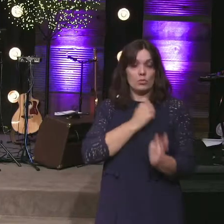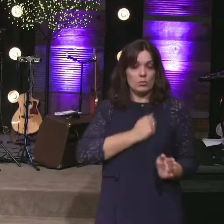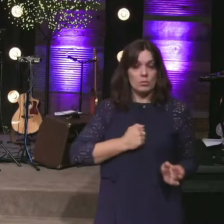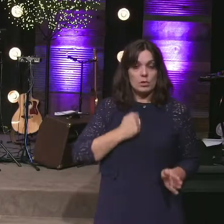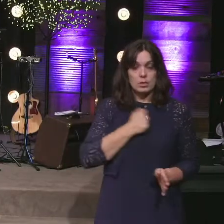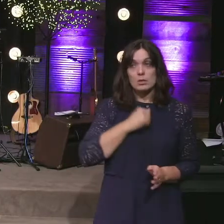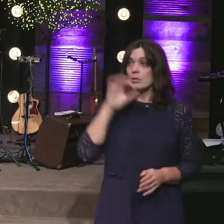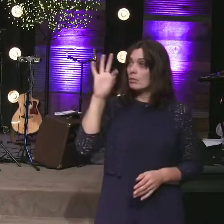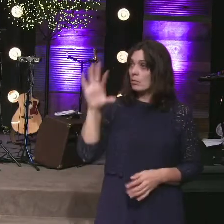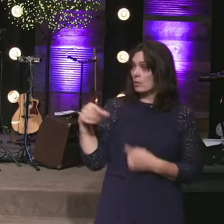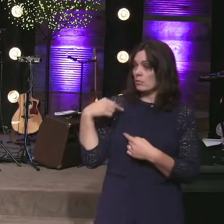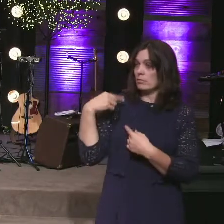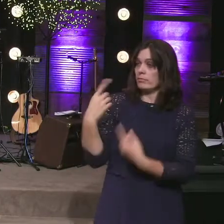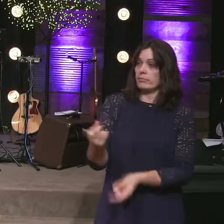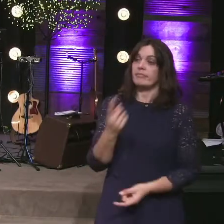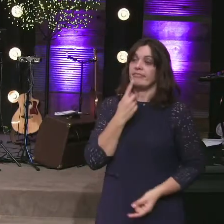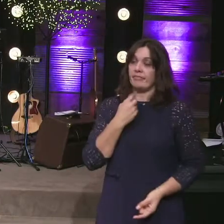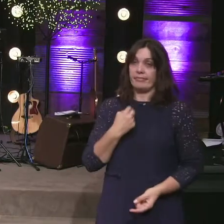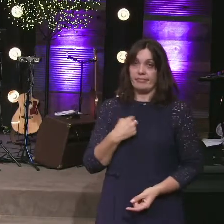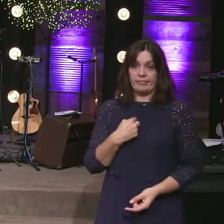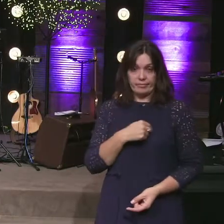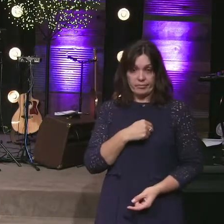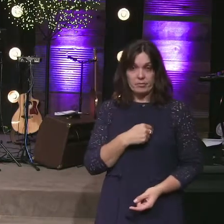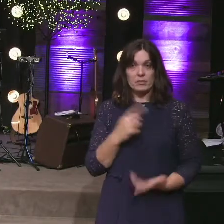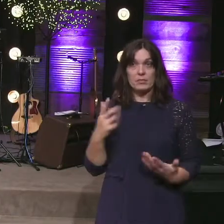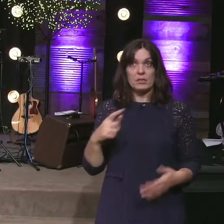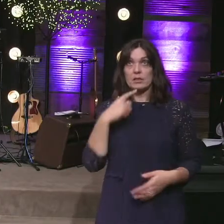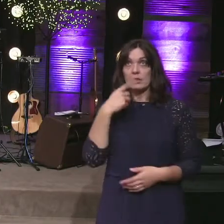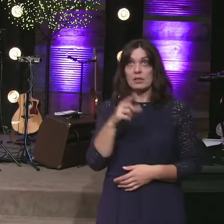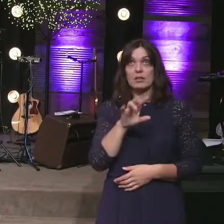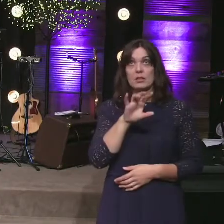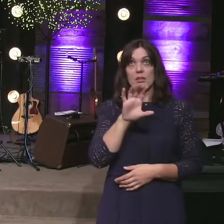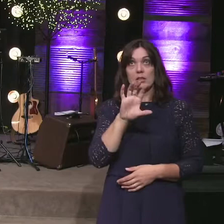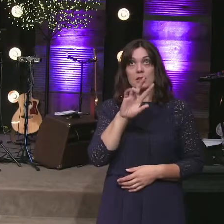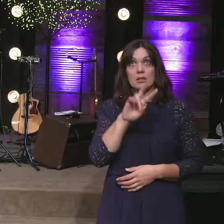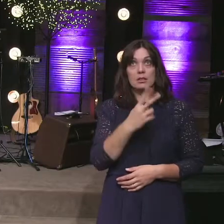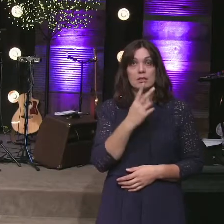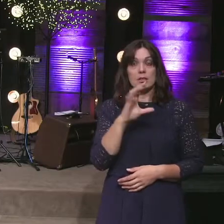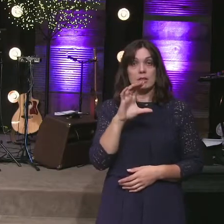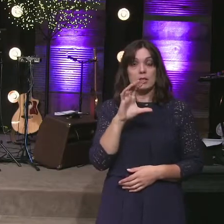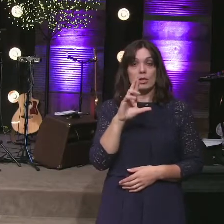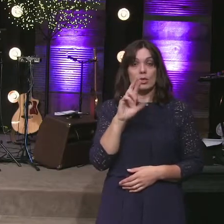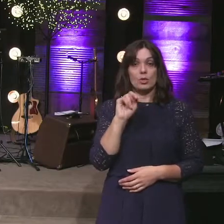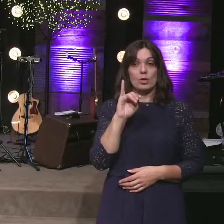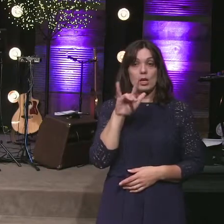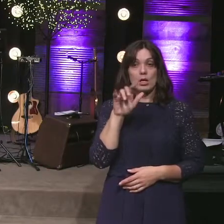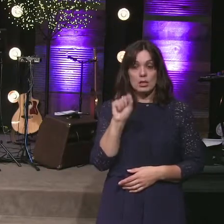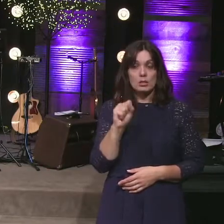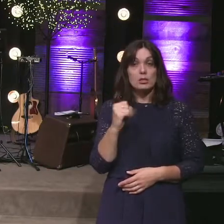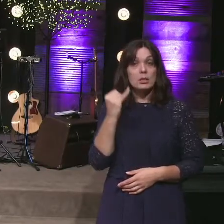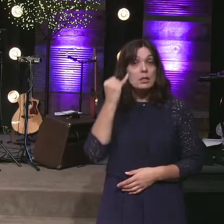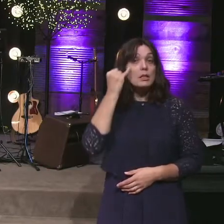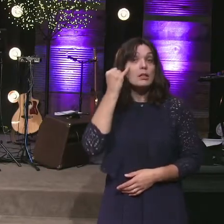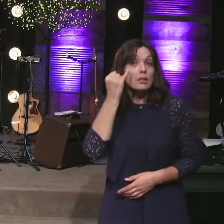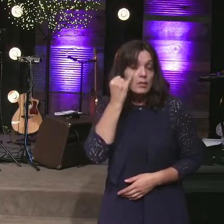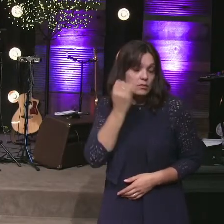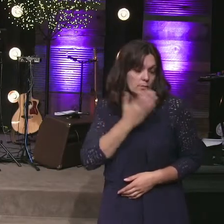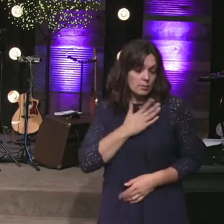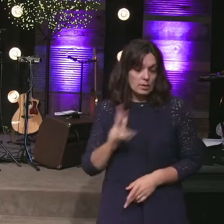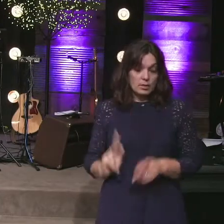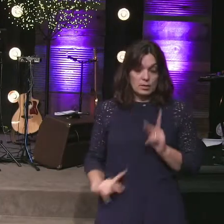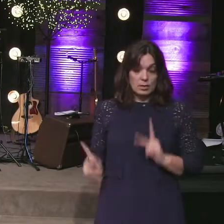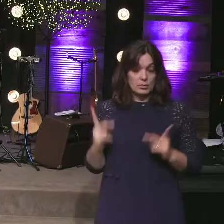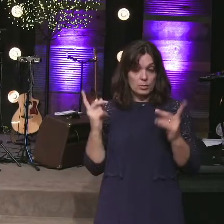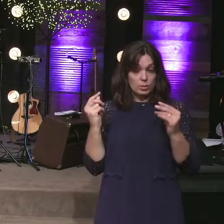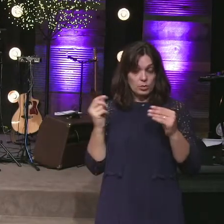long. Now he's preached 2 Chronicles 7:14, if my people who are called by my name will humble